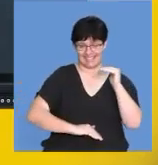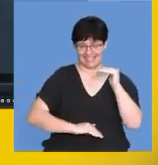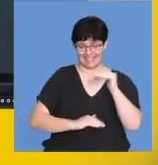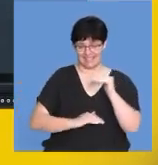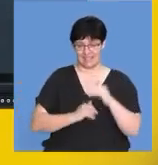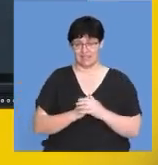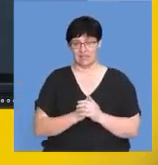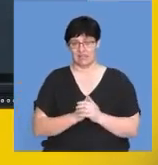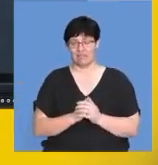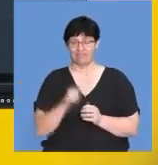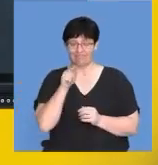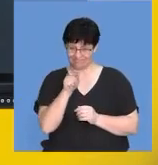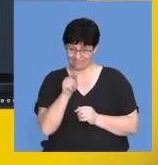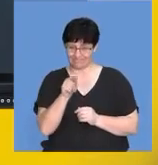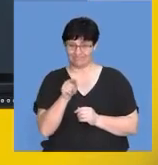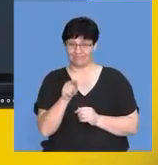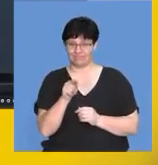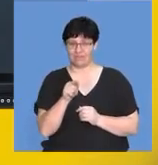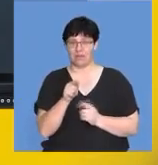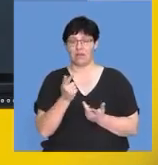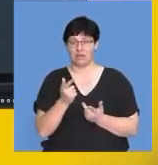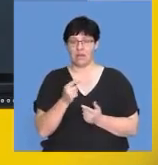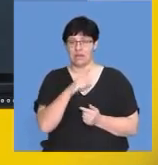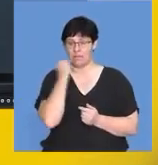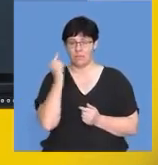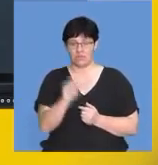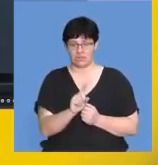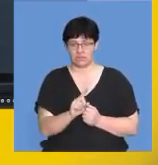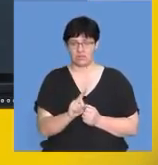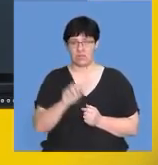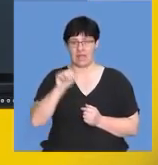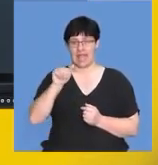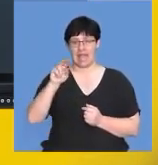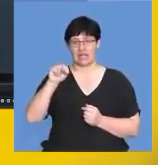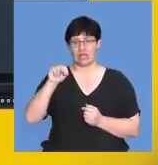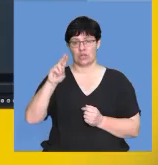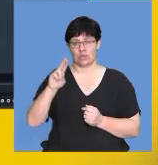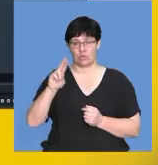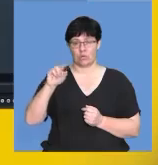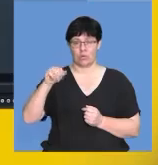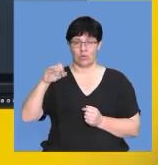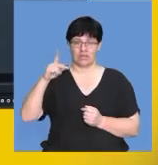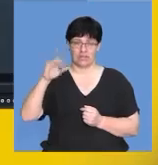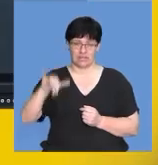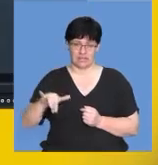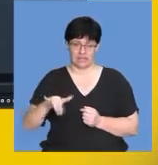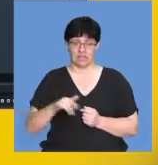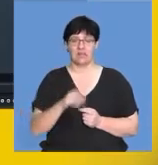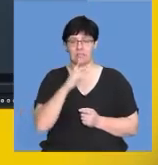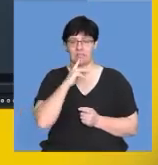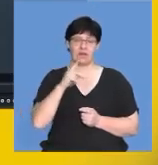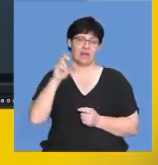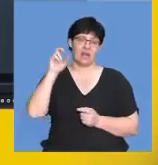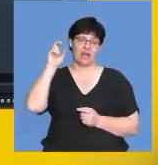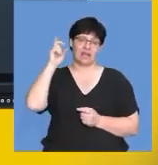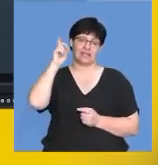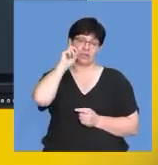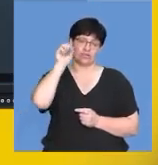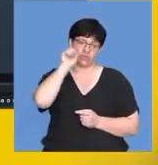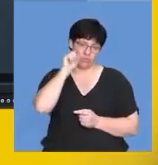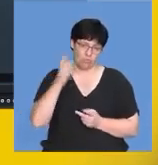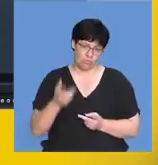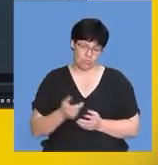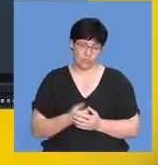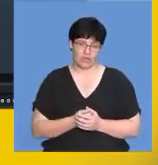And that abnormality is called aneuploidy, and examples of that would be Down's trisomy